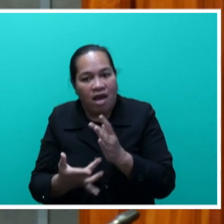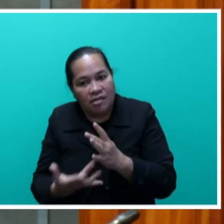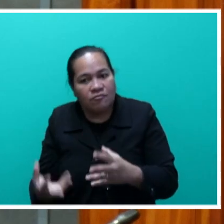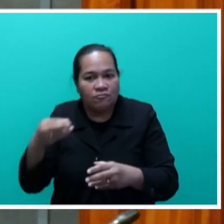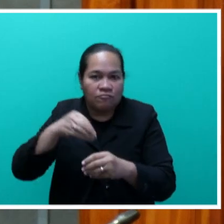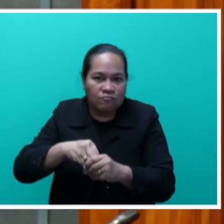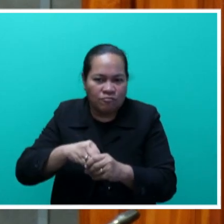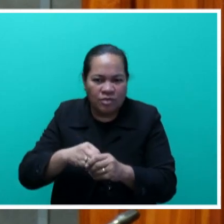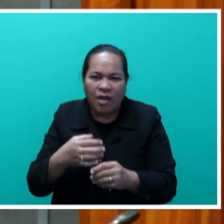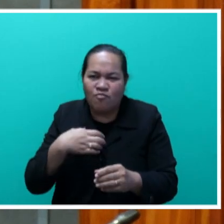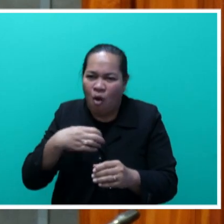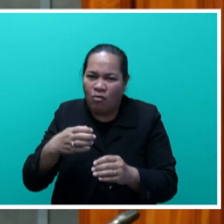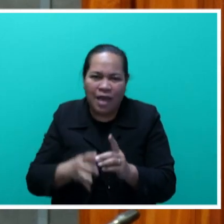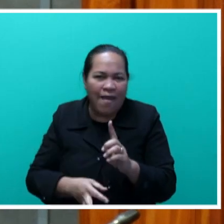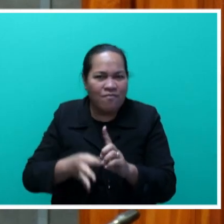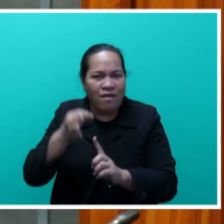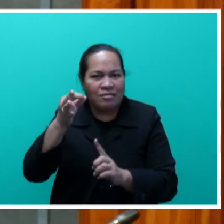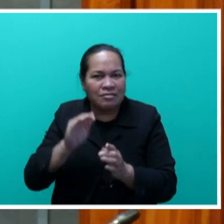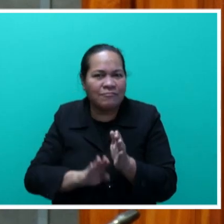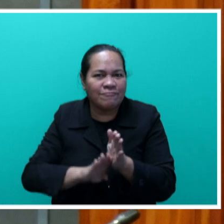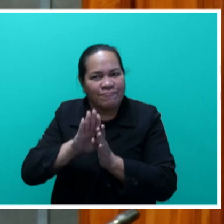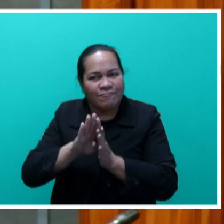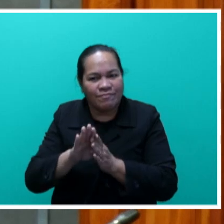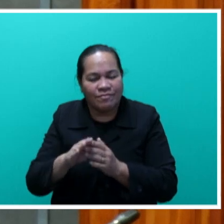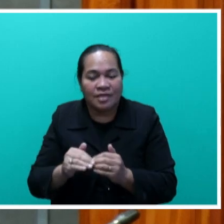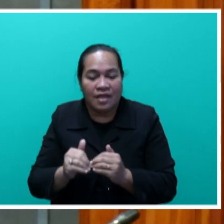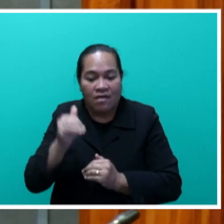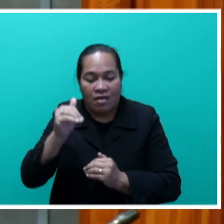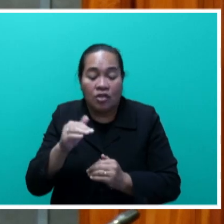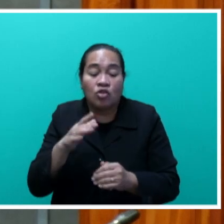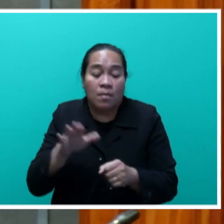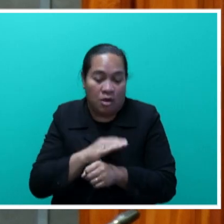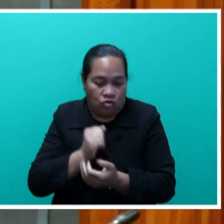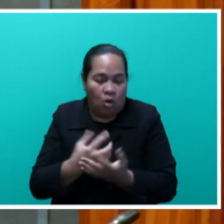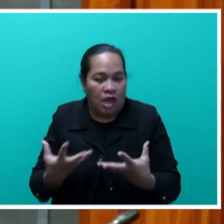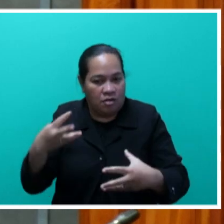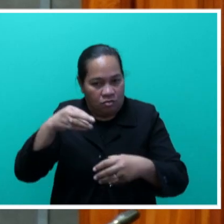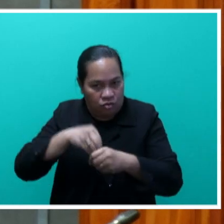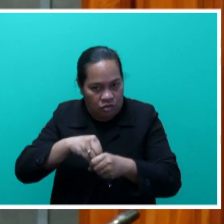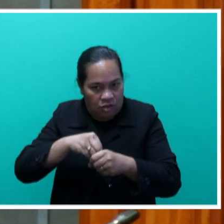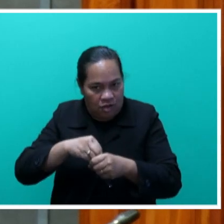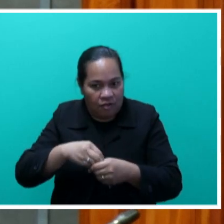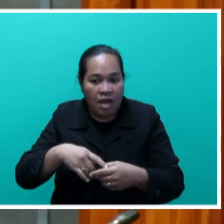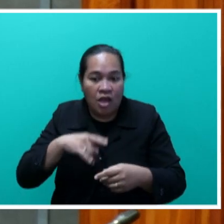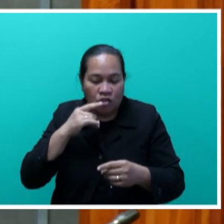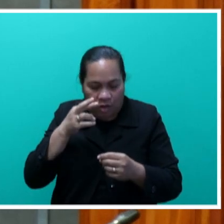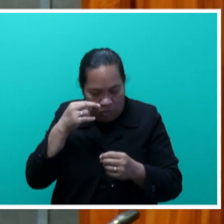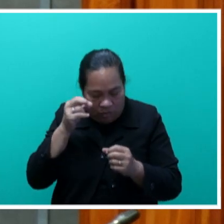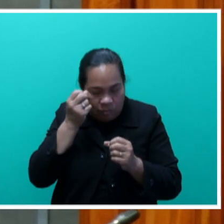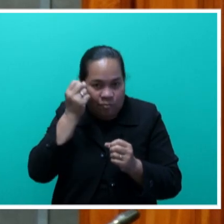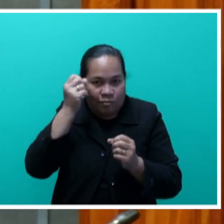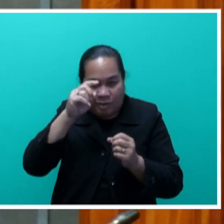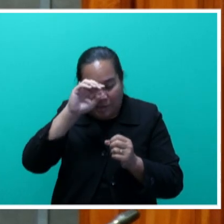that our schools are safe, disaster risk resilient, inclusive, and equipped for 21st century